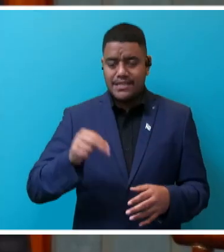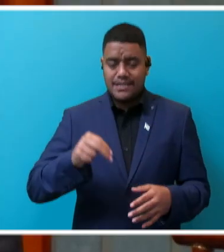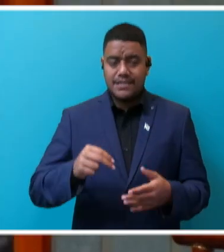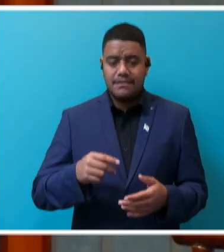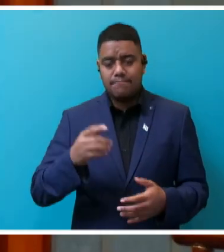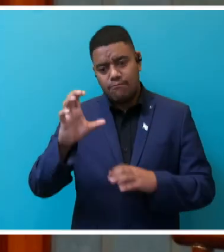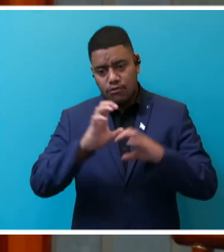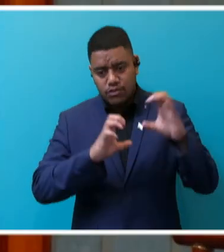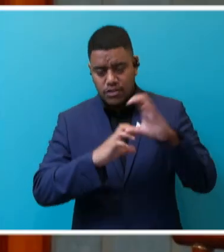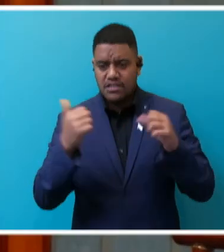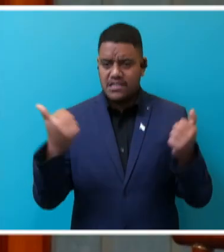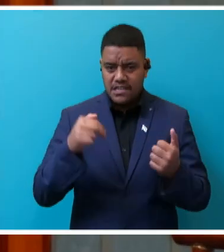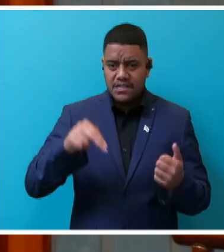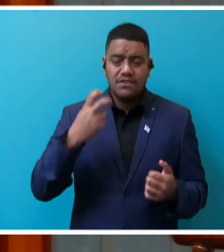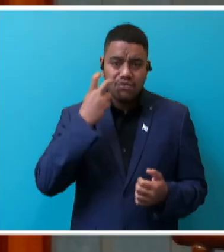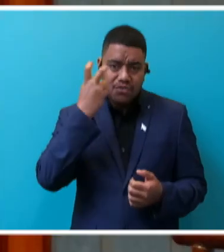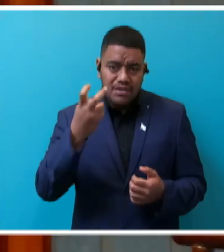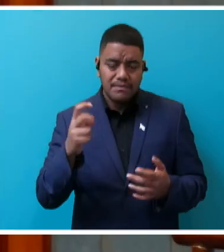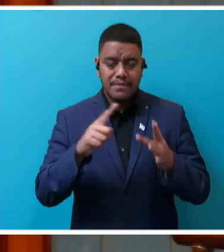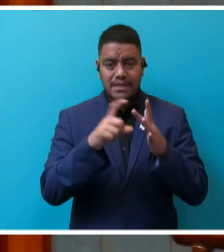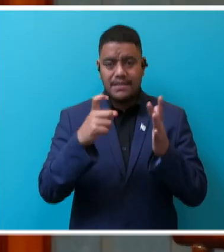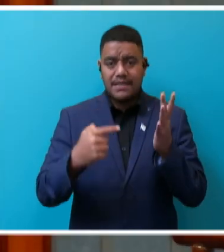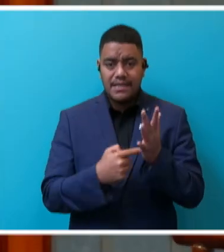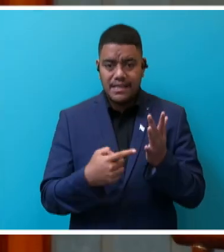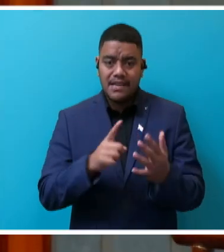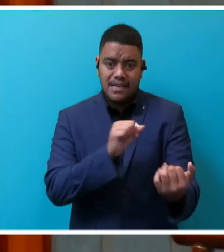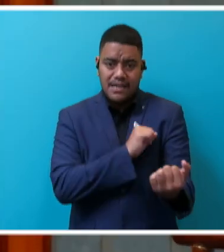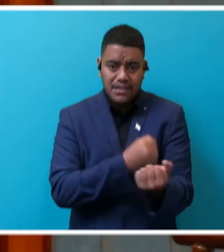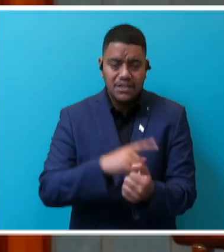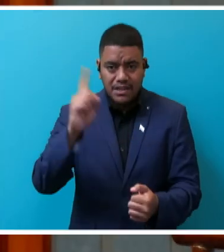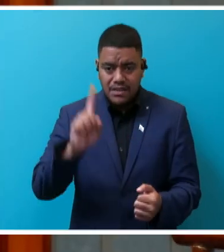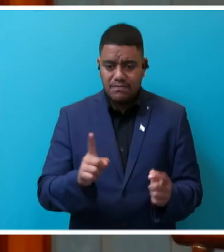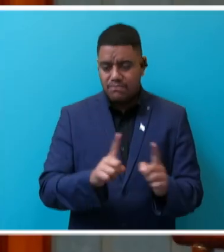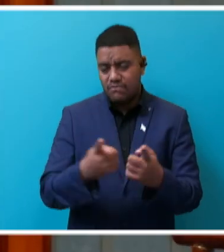construction, tourism, ICT, renewable energy, and manufacturing.